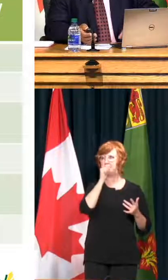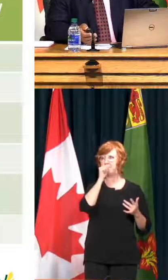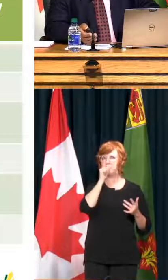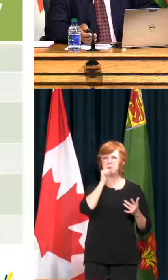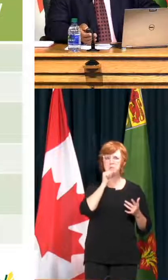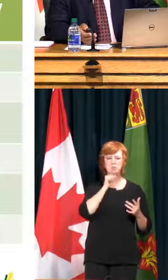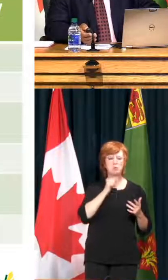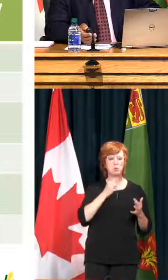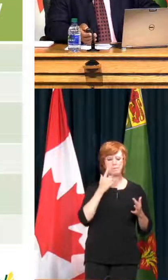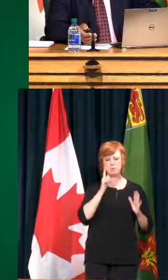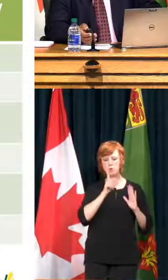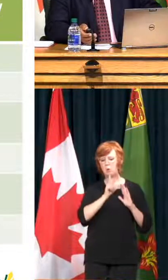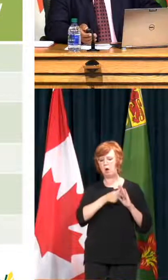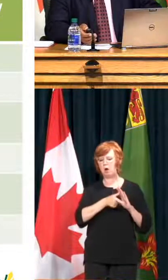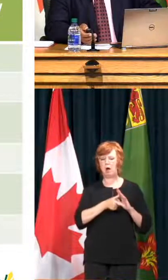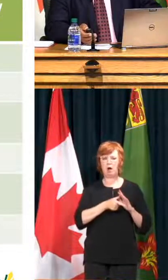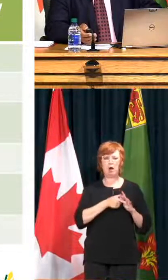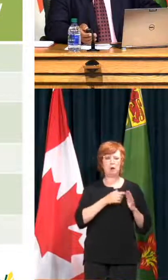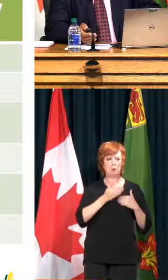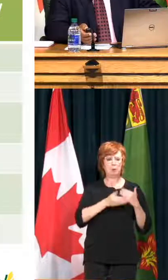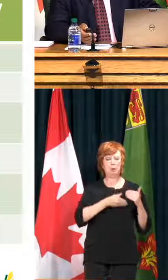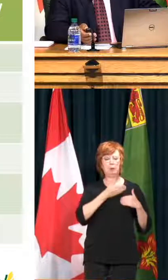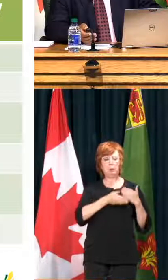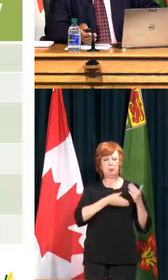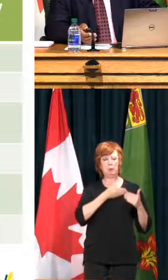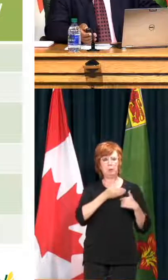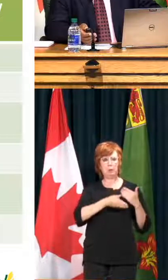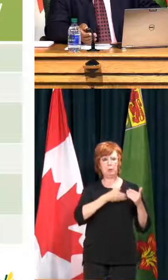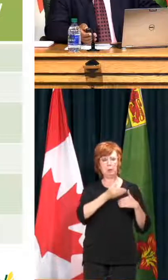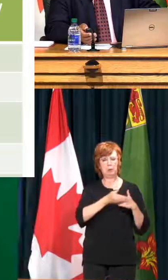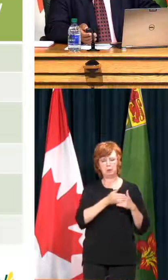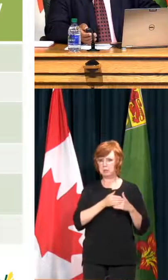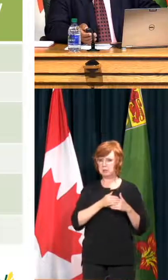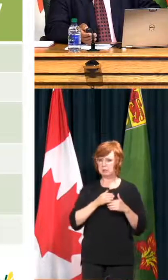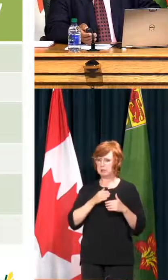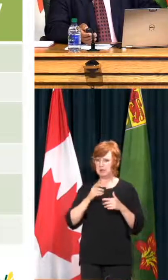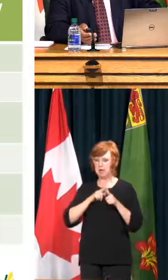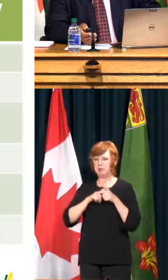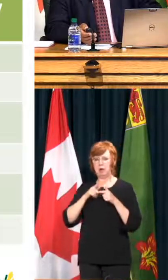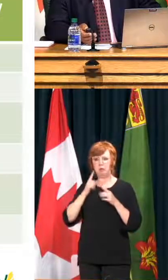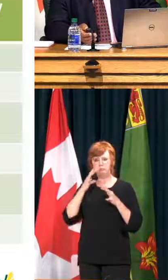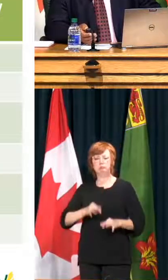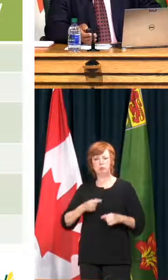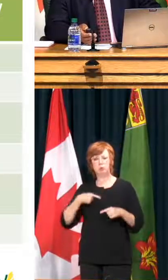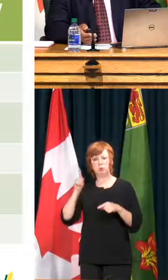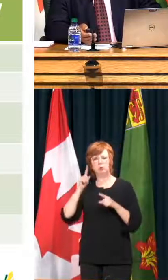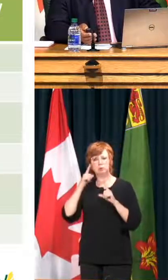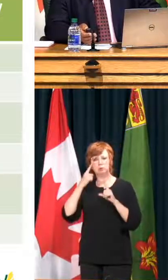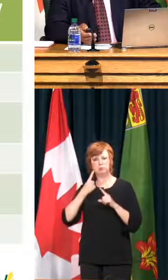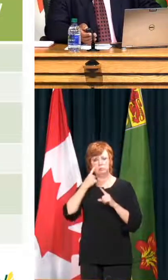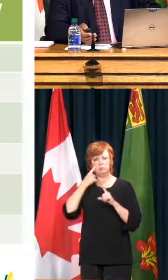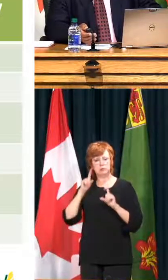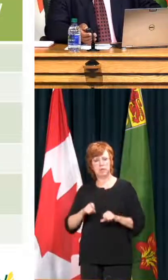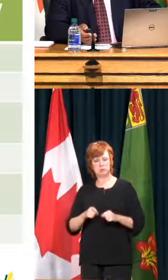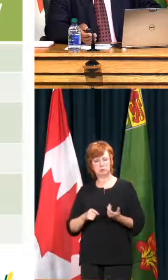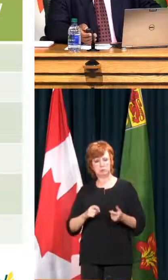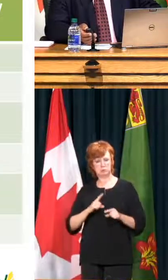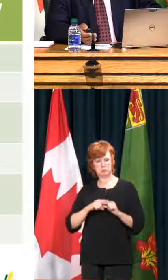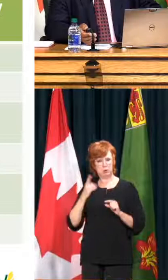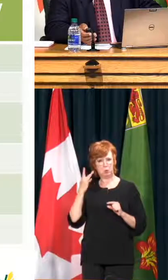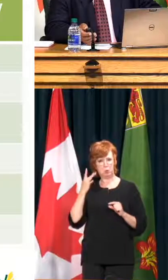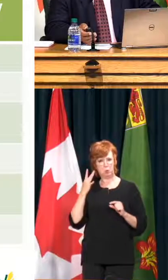should yourself self-isolate till you sort out through 811 when and where to get tested. Don't wait for your test result